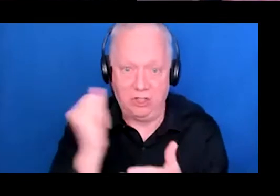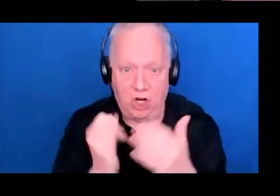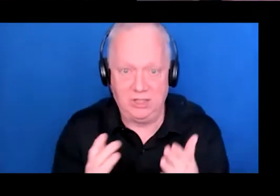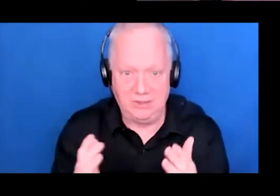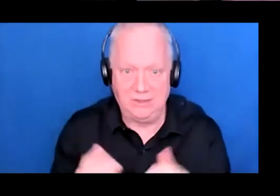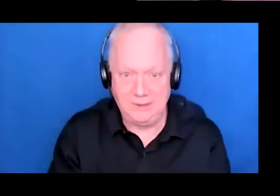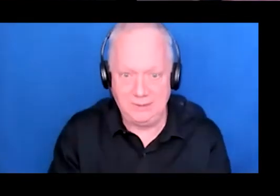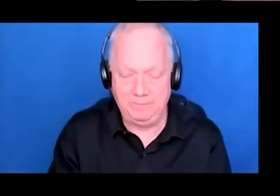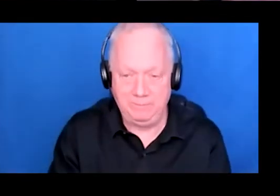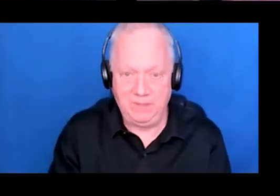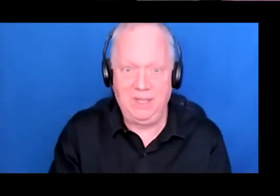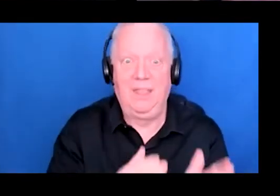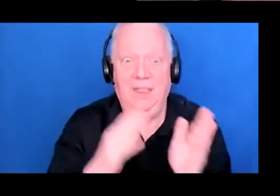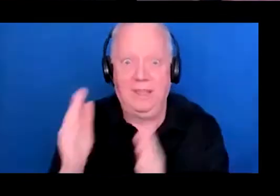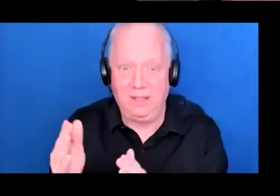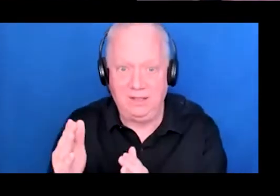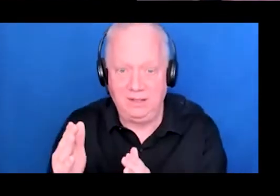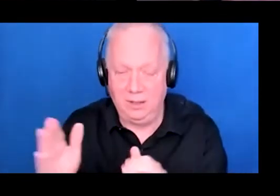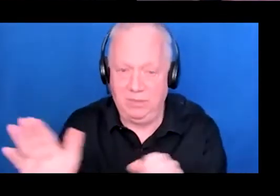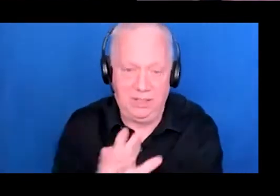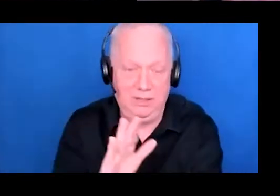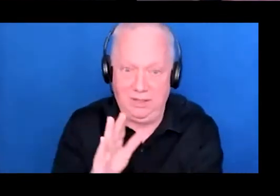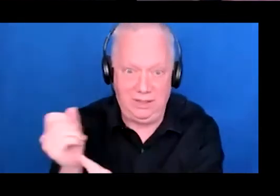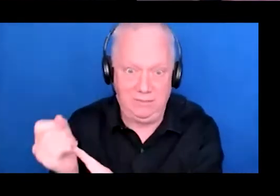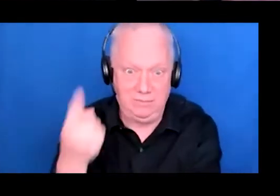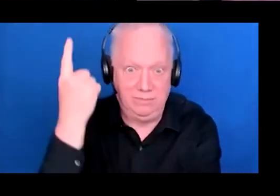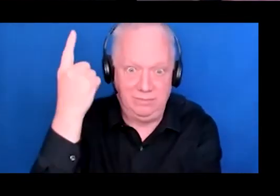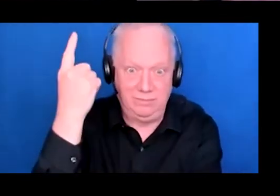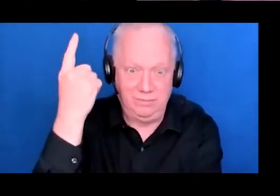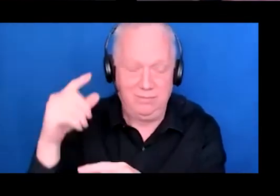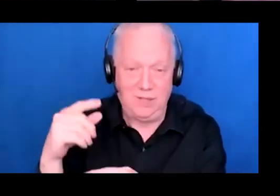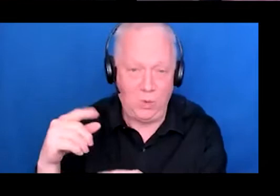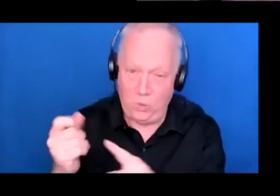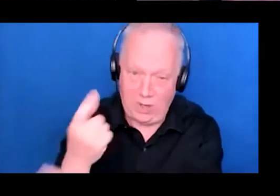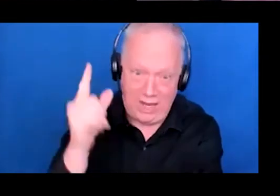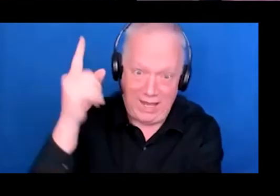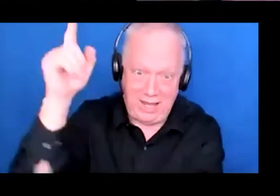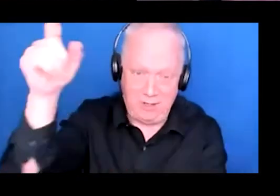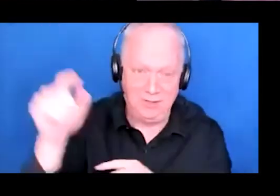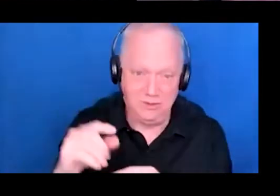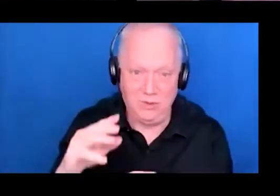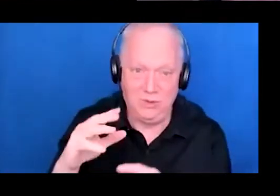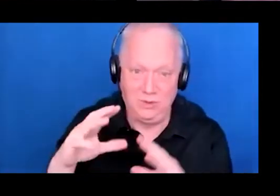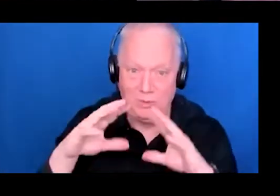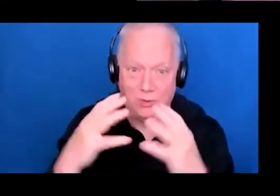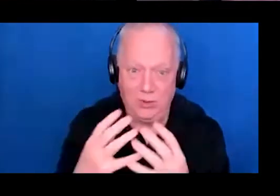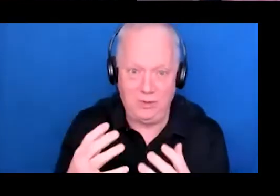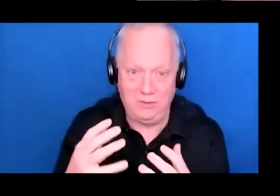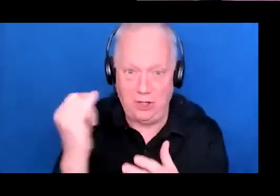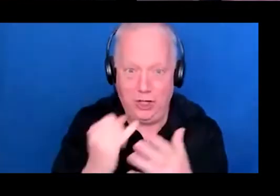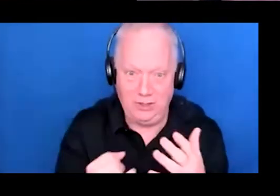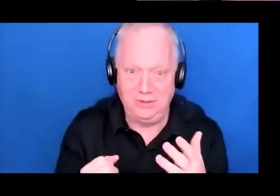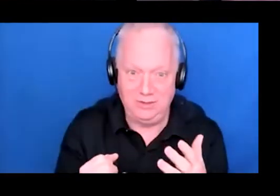artist. And then it just completely goes way out into the world of art